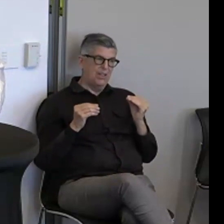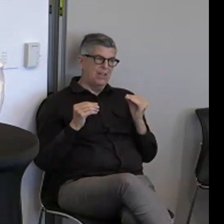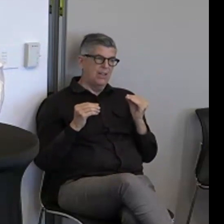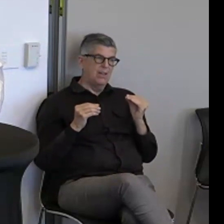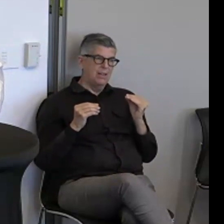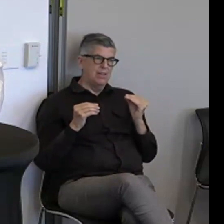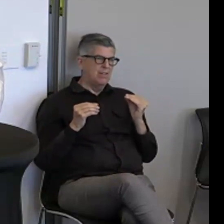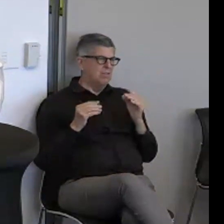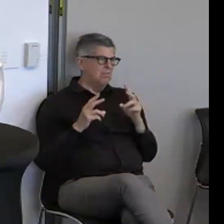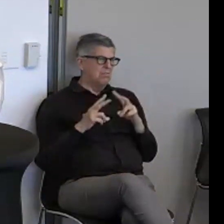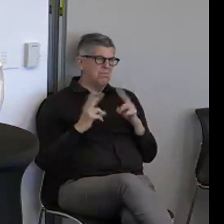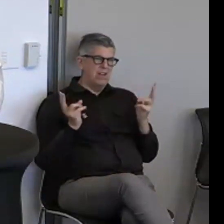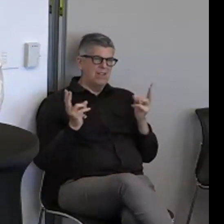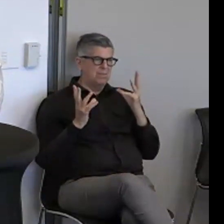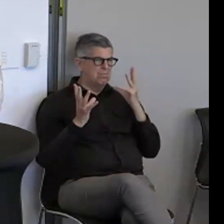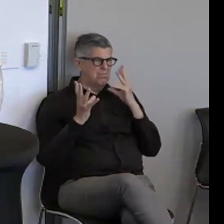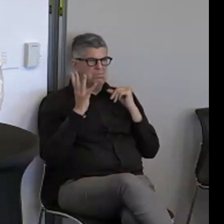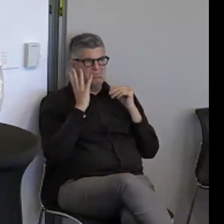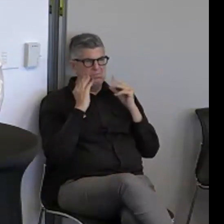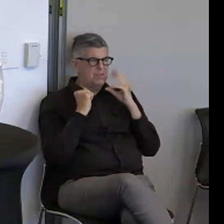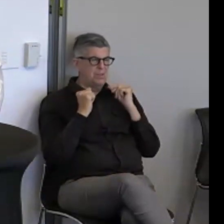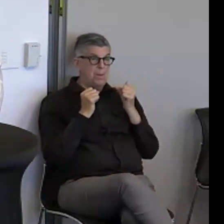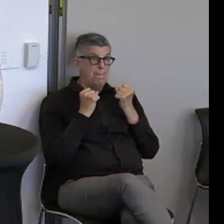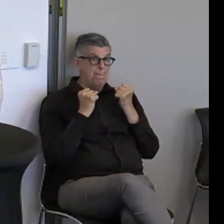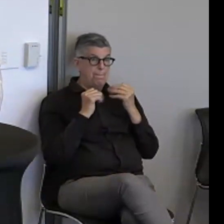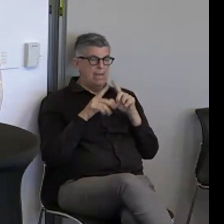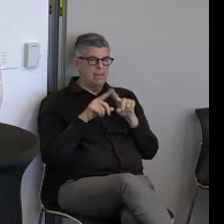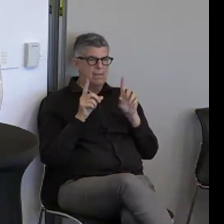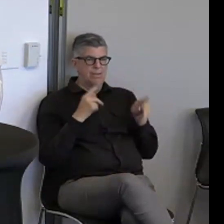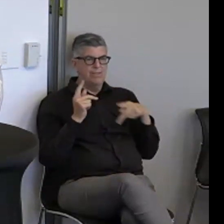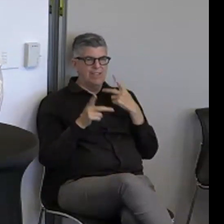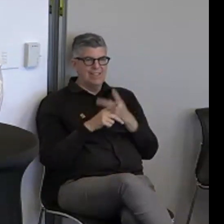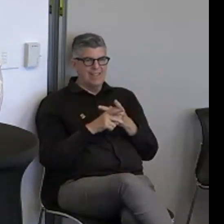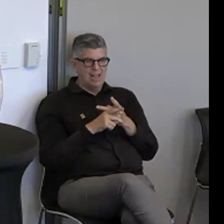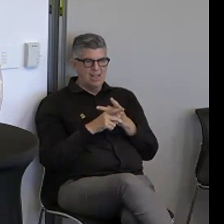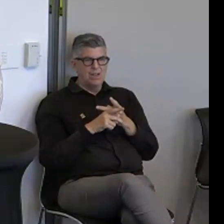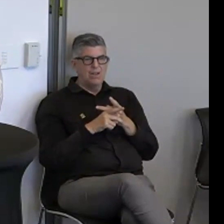huge, not only with lots of different kinds, lots of different